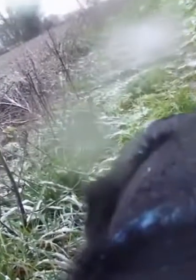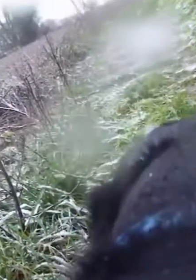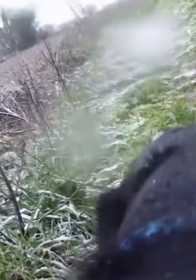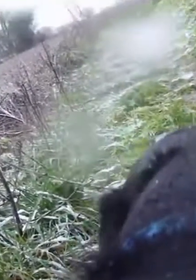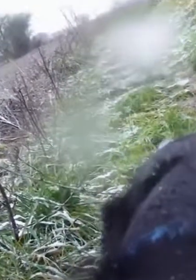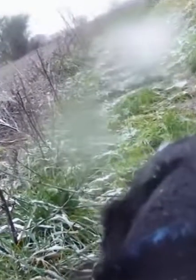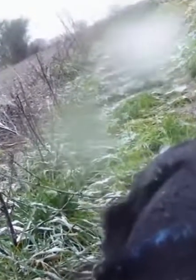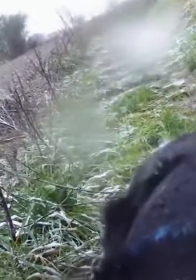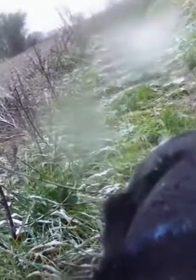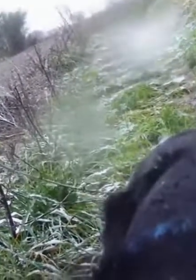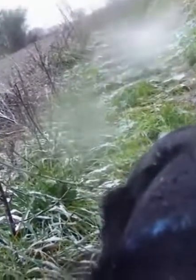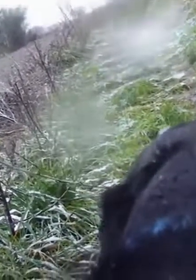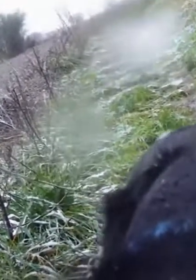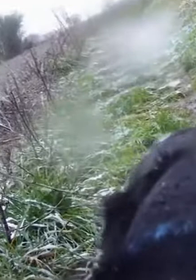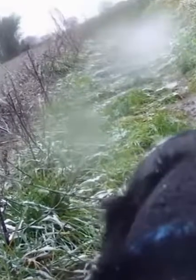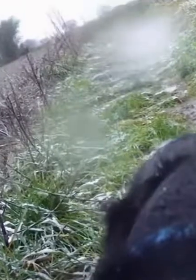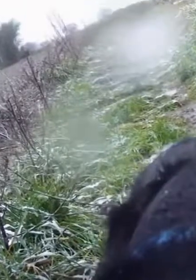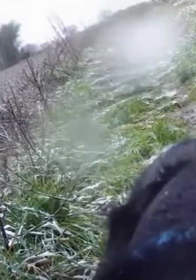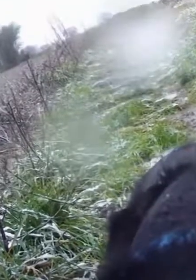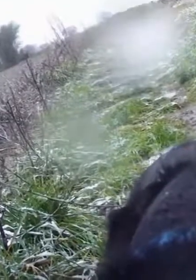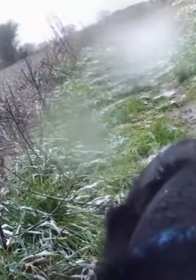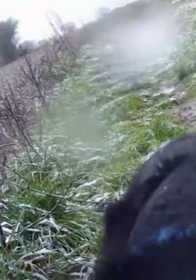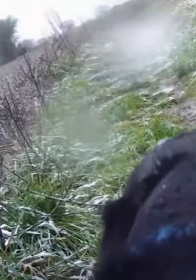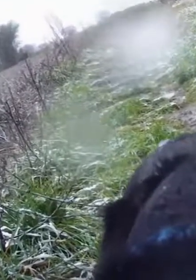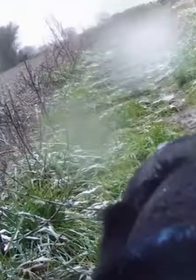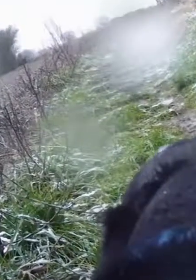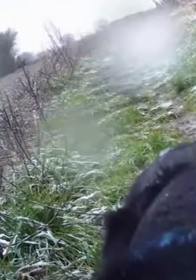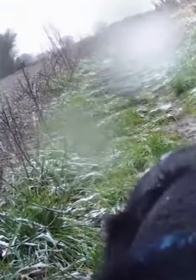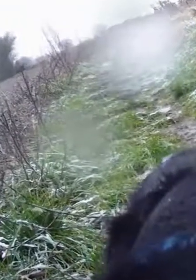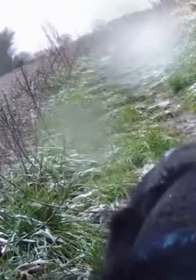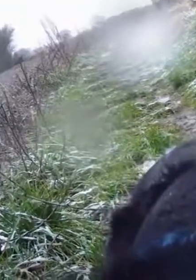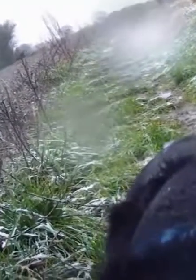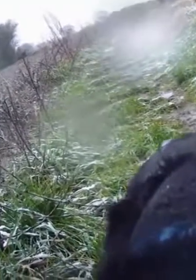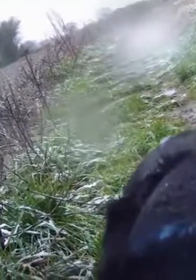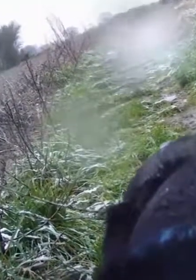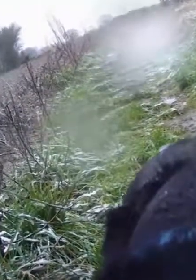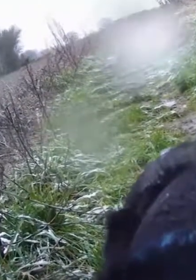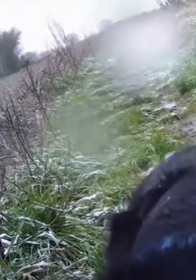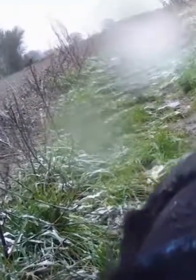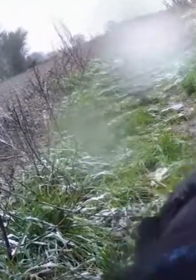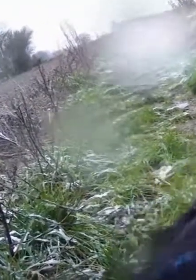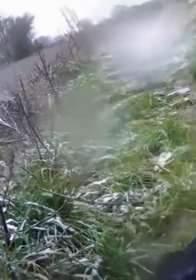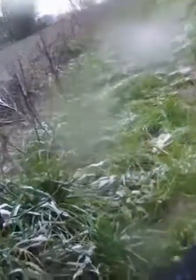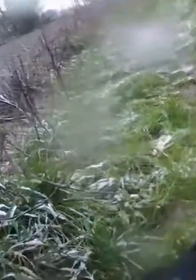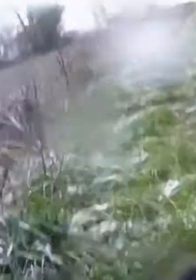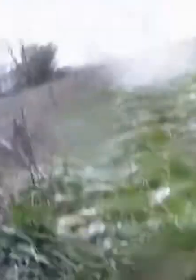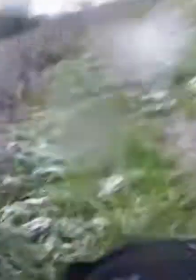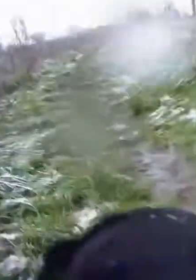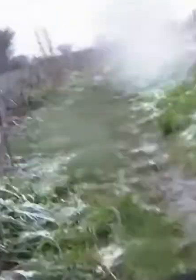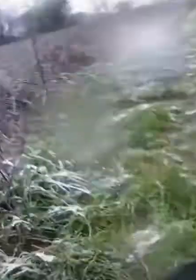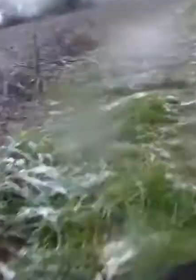I think I'm a bit familiar with this walk now, but it has changed rather a lot since last time I was out here.